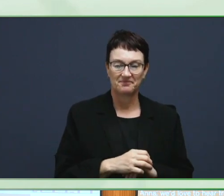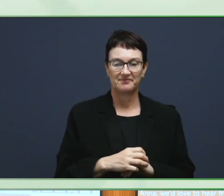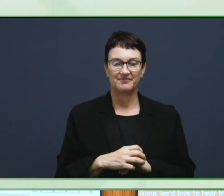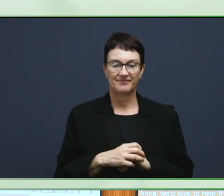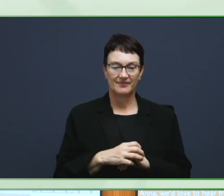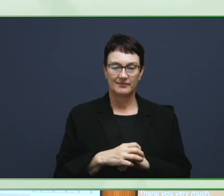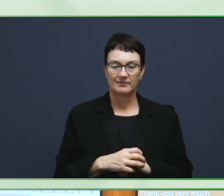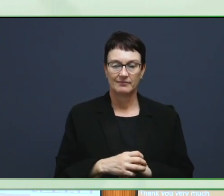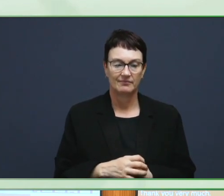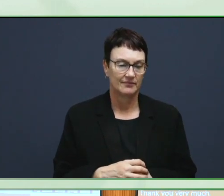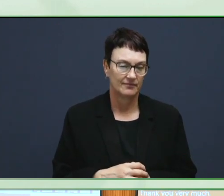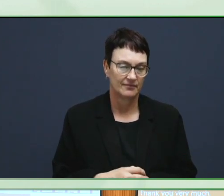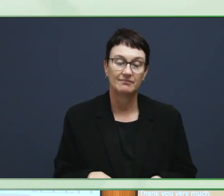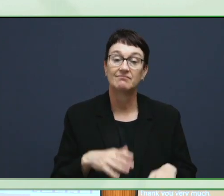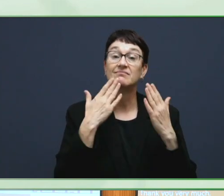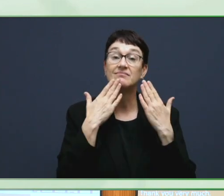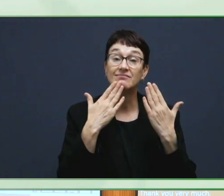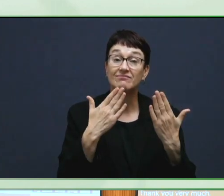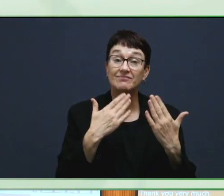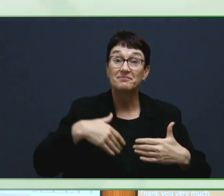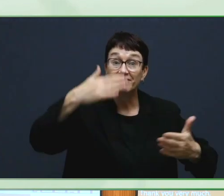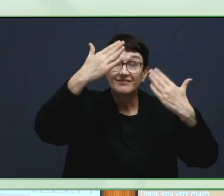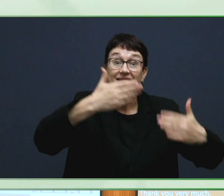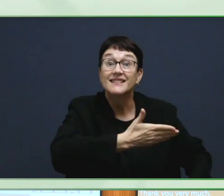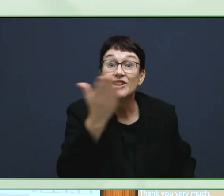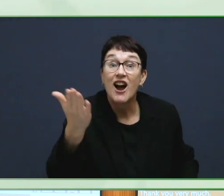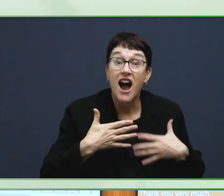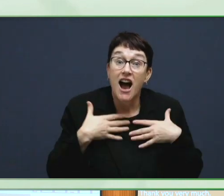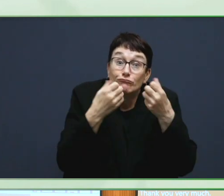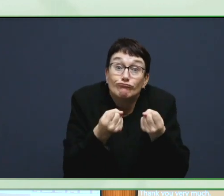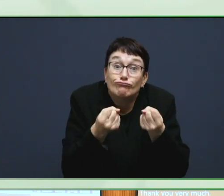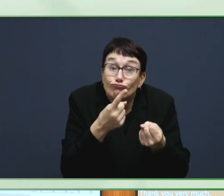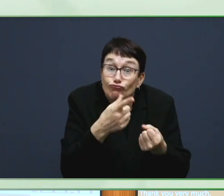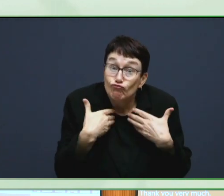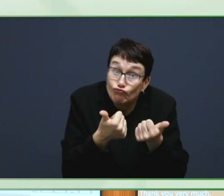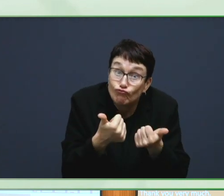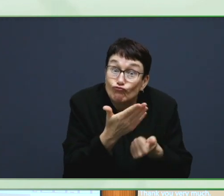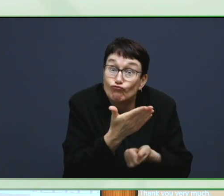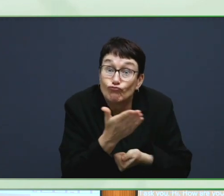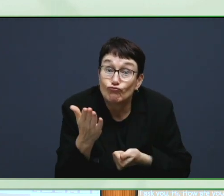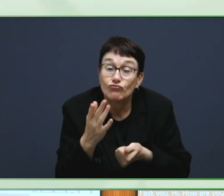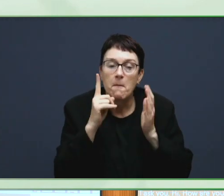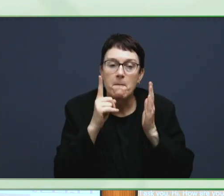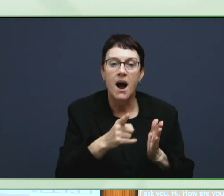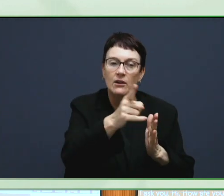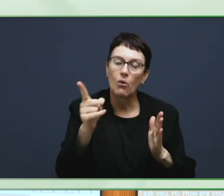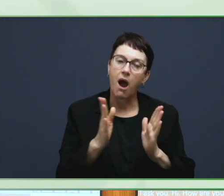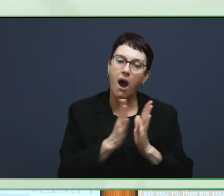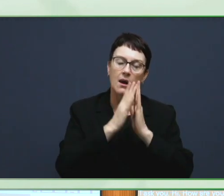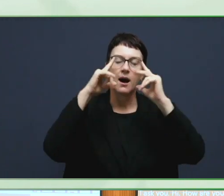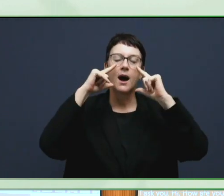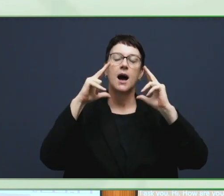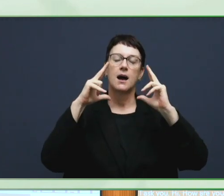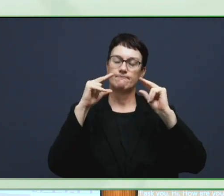you, hi, how are you now? Please close your eyes and